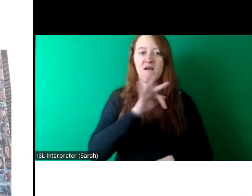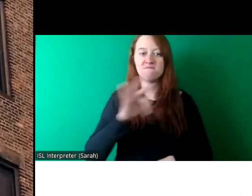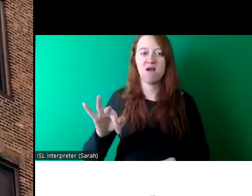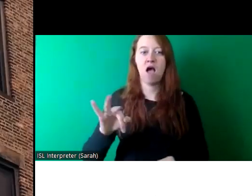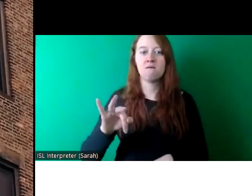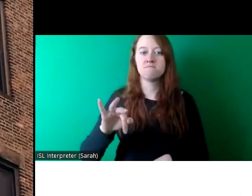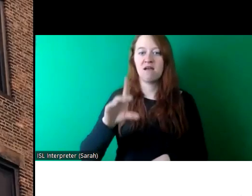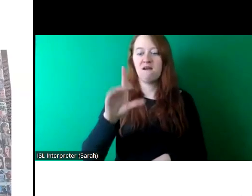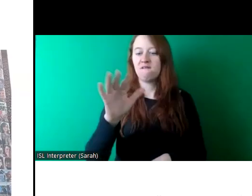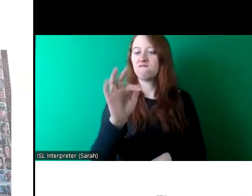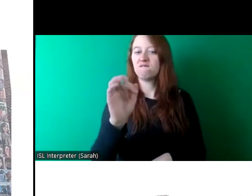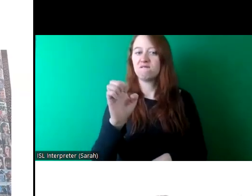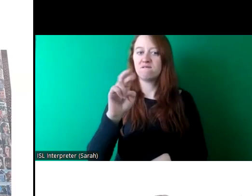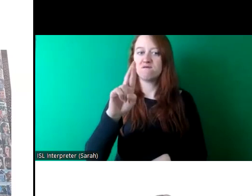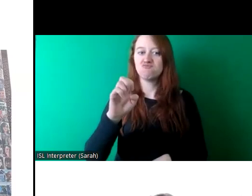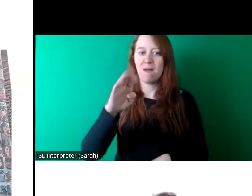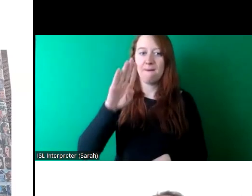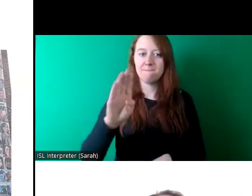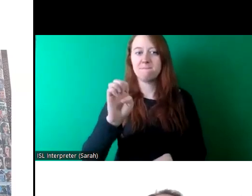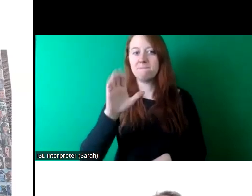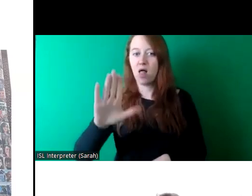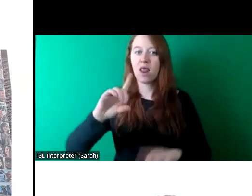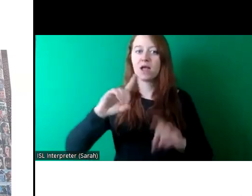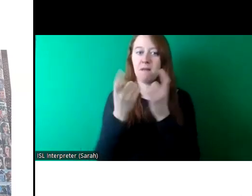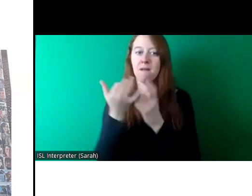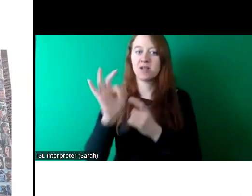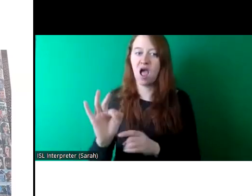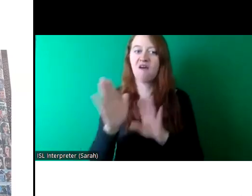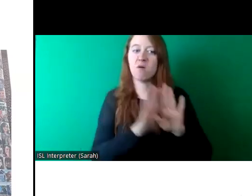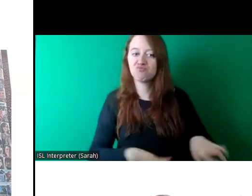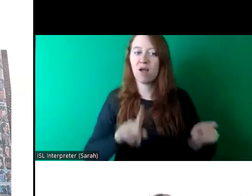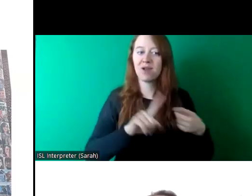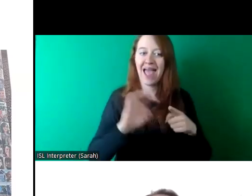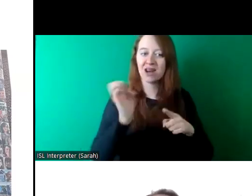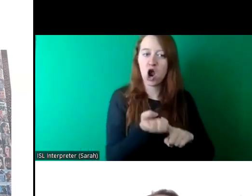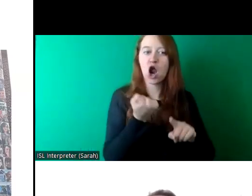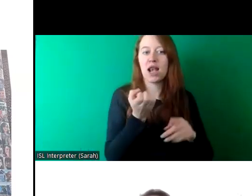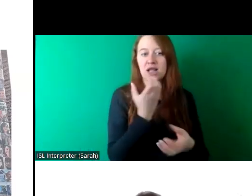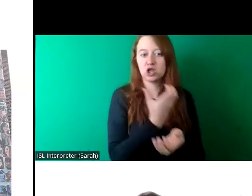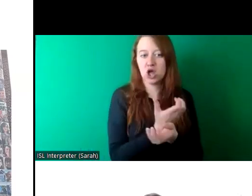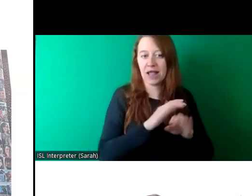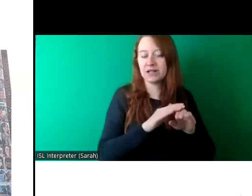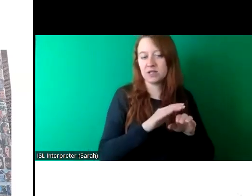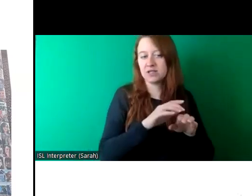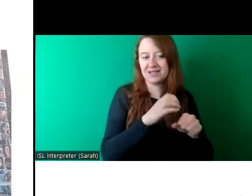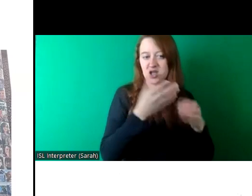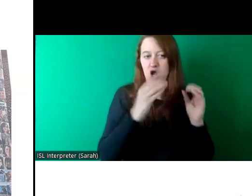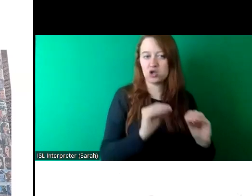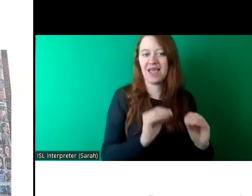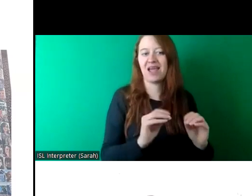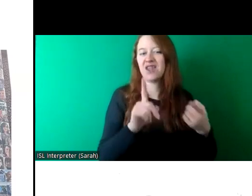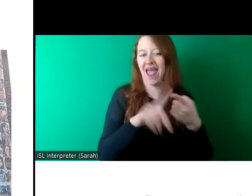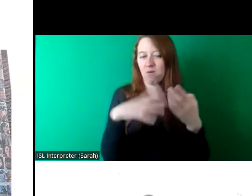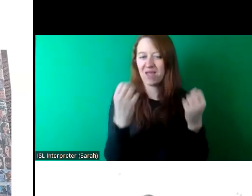Education, the Department of Education, Adult and Community, and the Department of Applied Social Sciences. So we all have a fairly